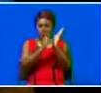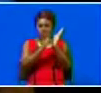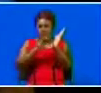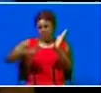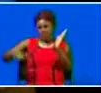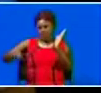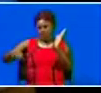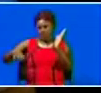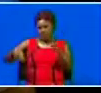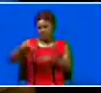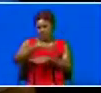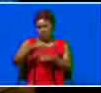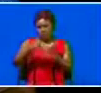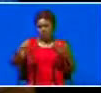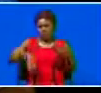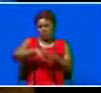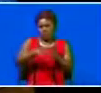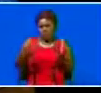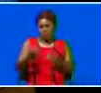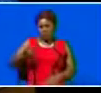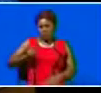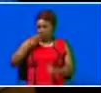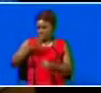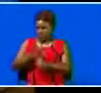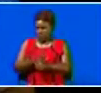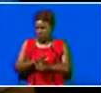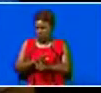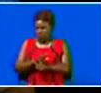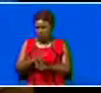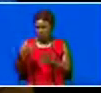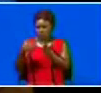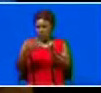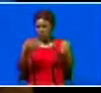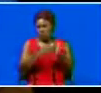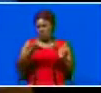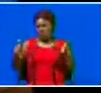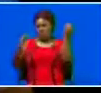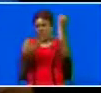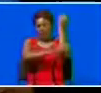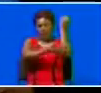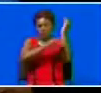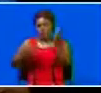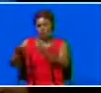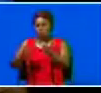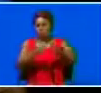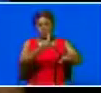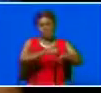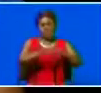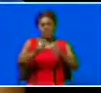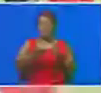Na Harambee Starlets wameapa kuhakikisha kwamba wamenyima nchi ya Equatorial Guinea nafasi katika michuano